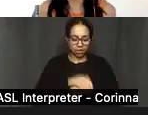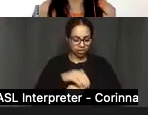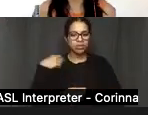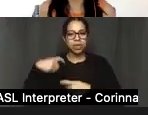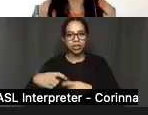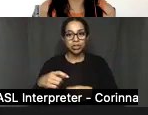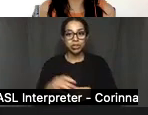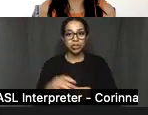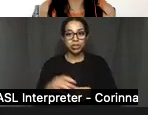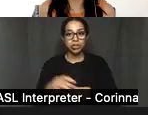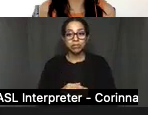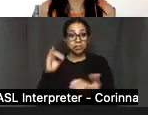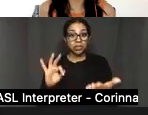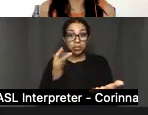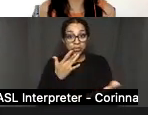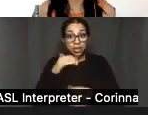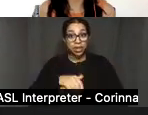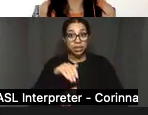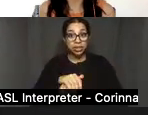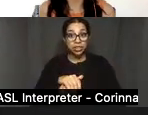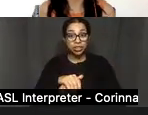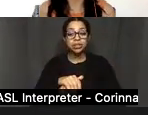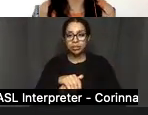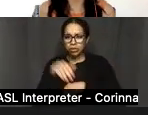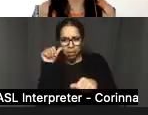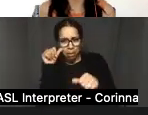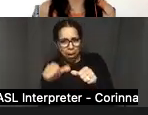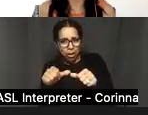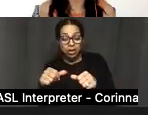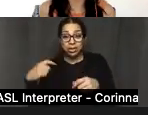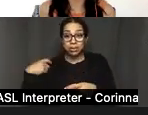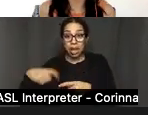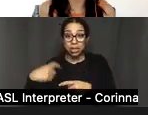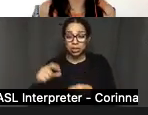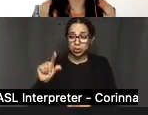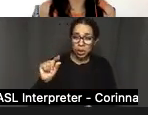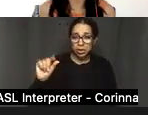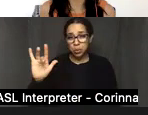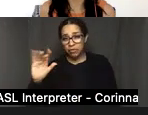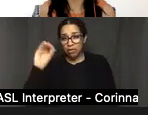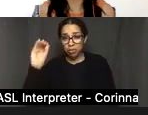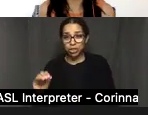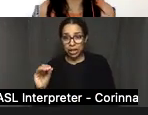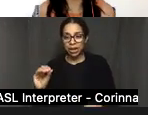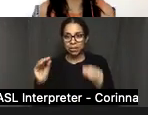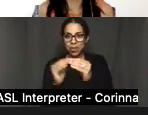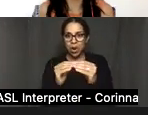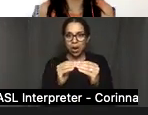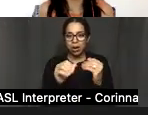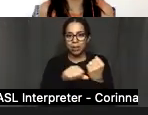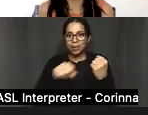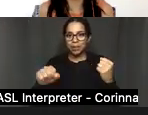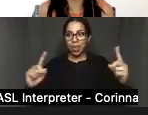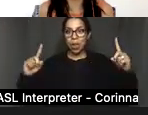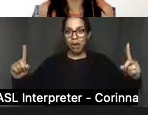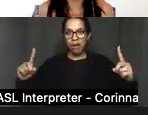For those of you that do prefer to use English, please keep in mind that Spanish is 20 to 25% longer than English, so please be aware of